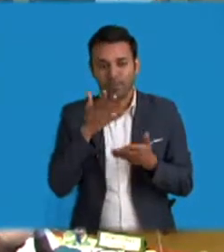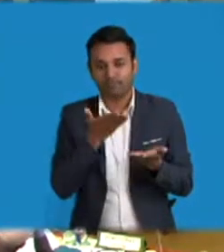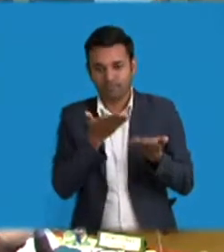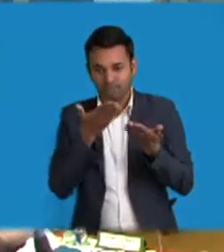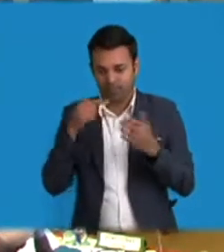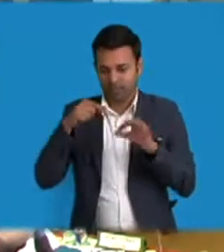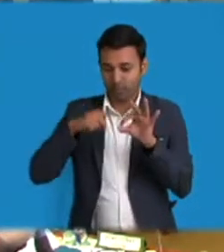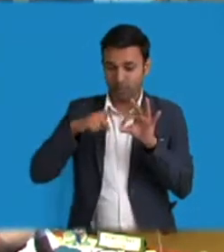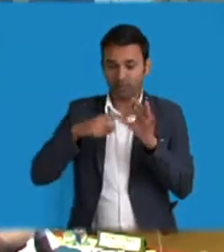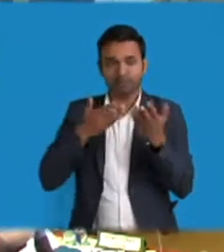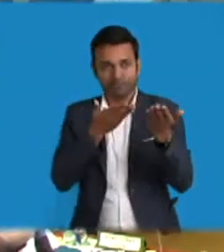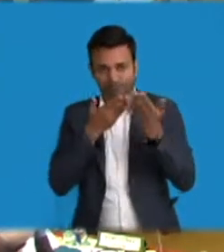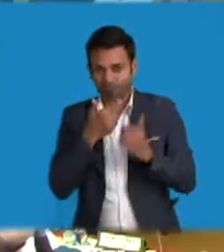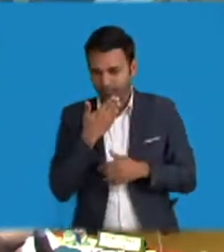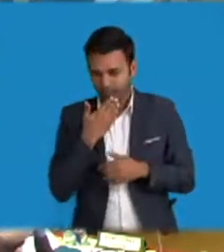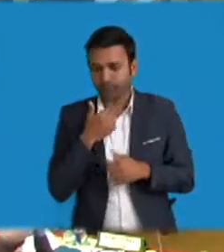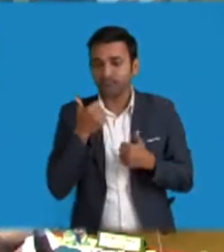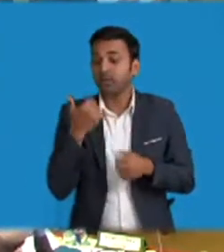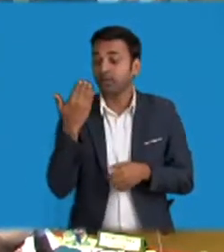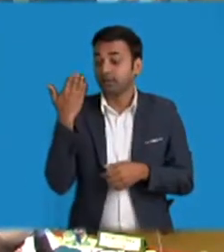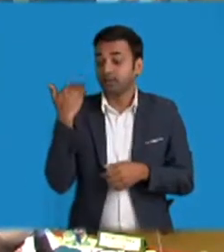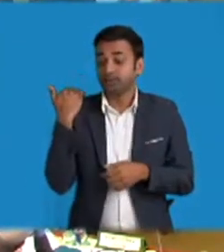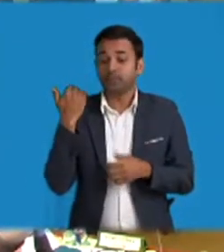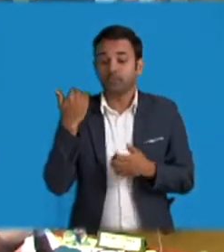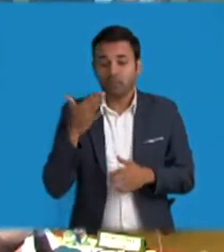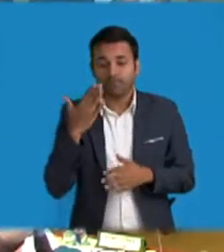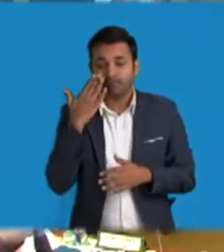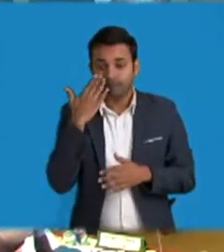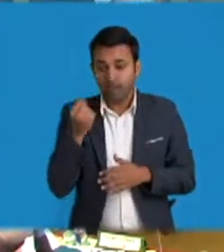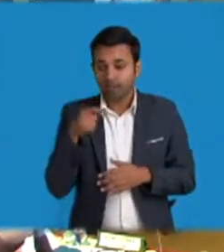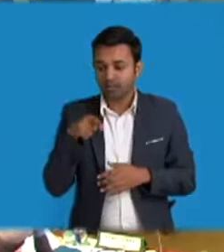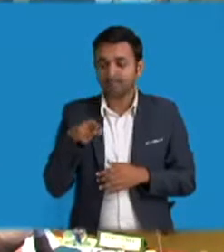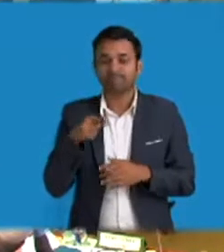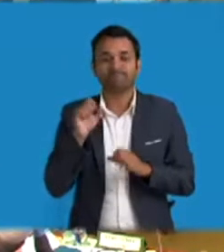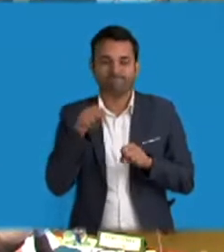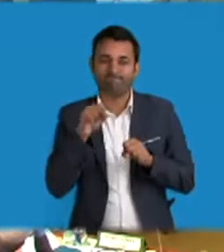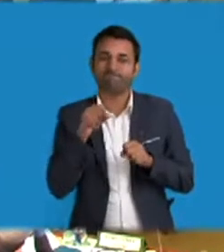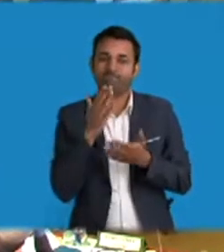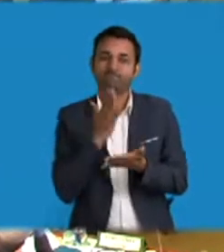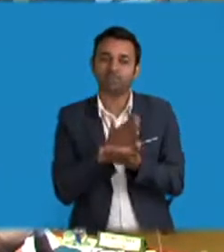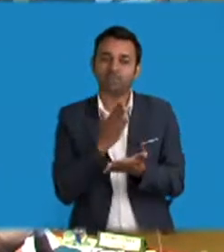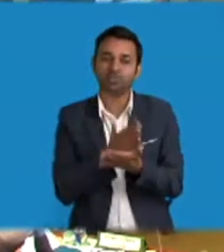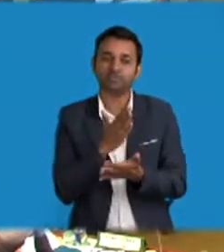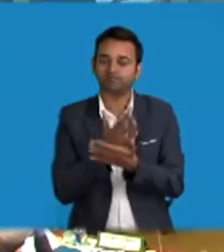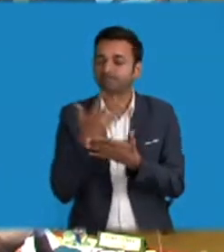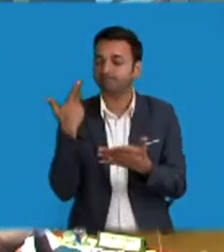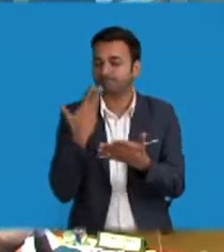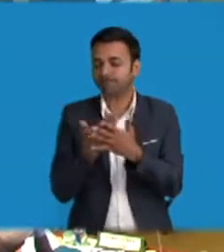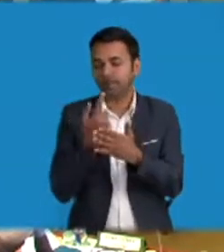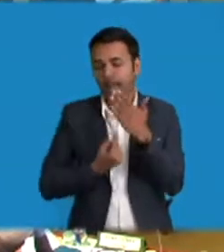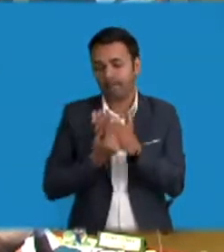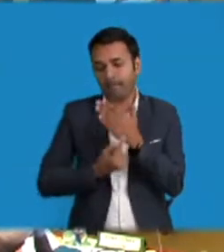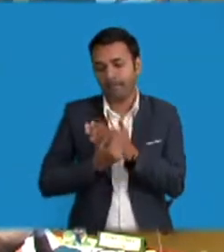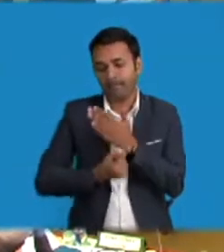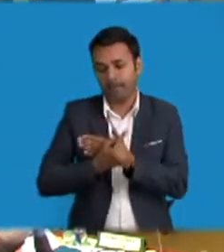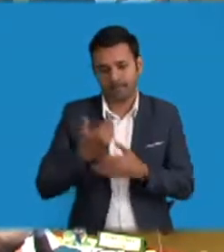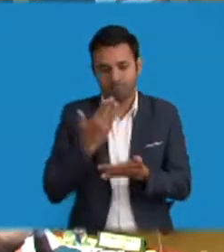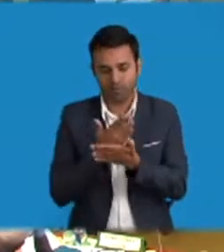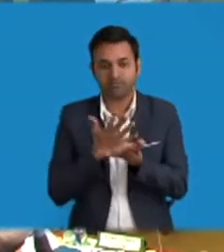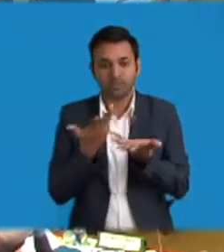have recently discovered, and that is something that we need to now actively examine.